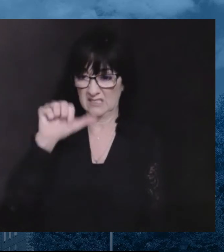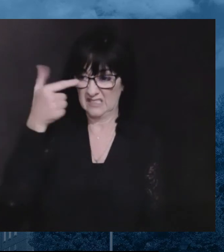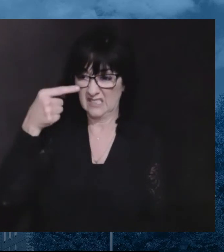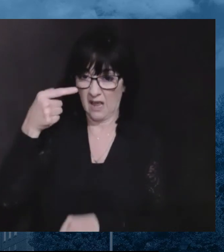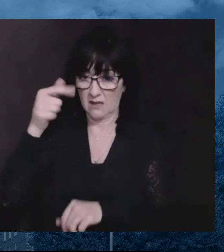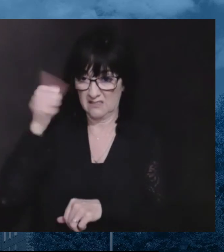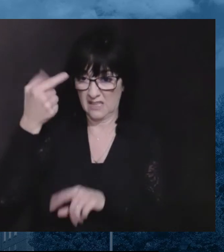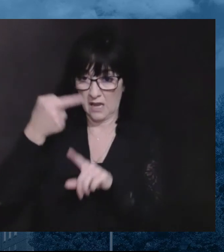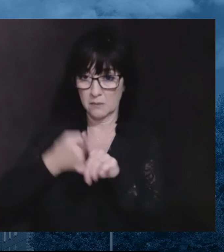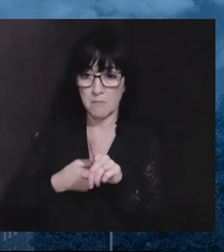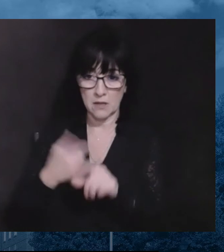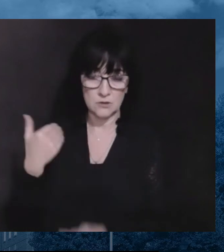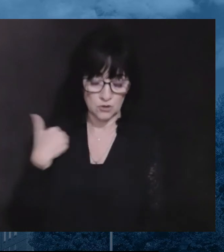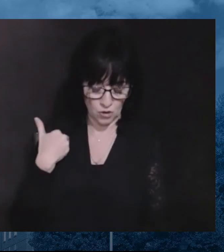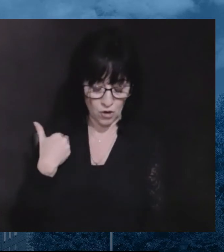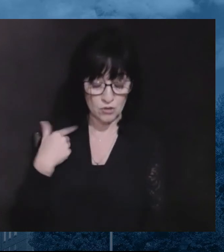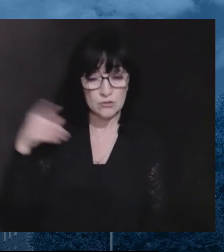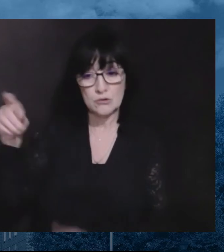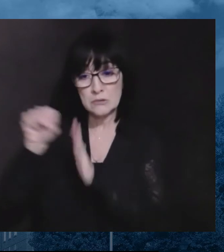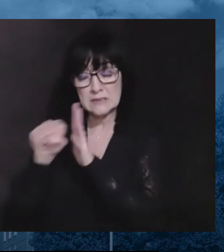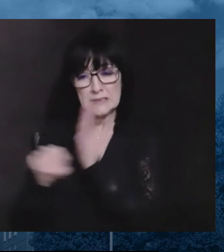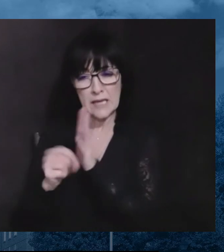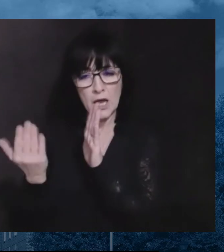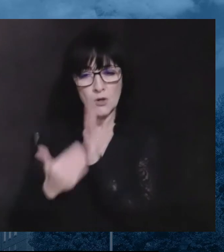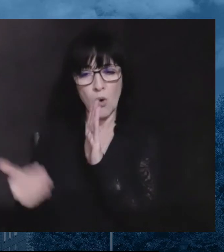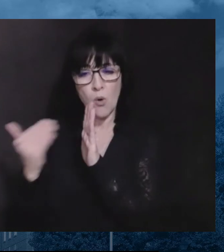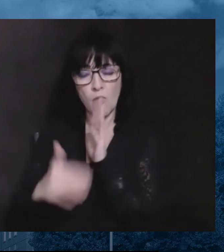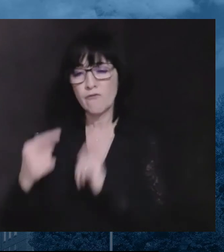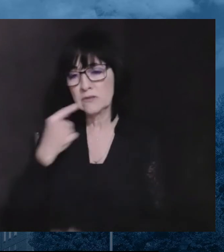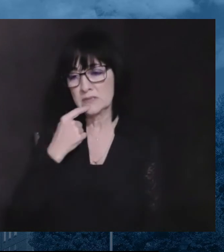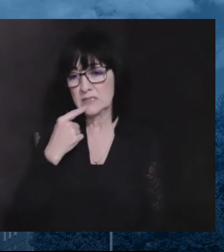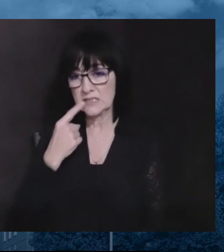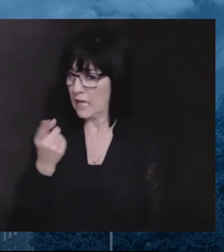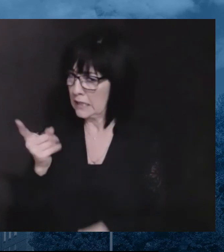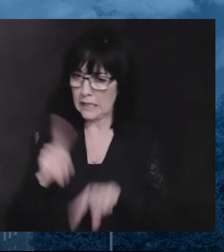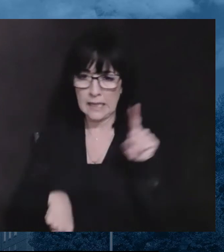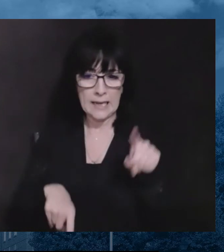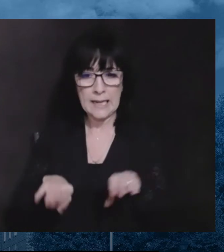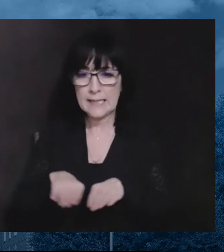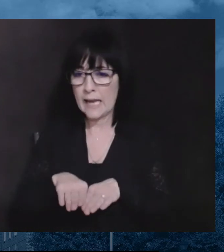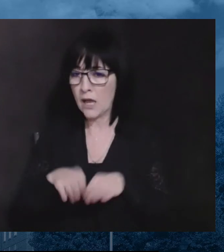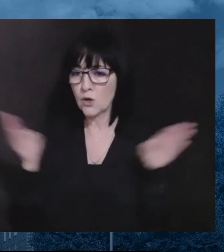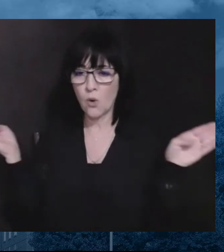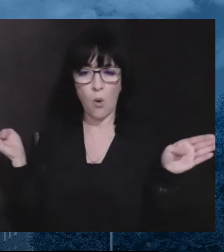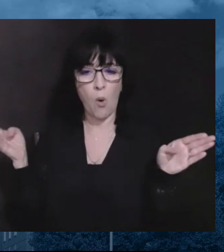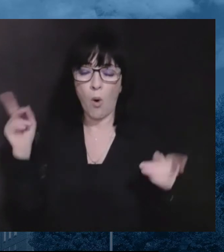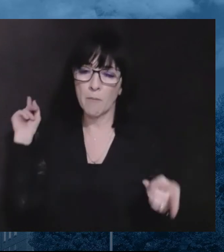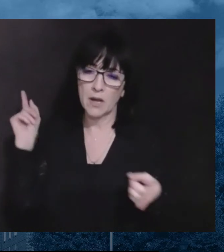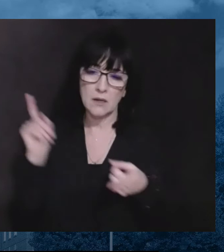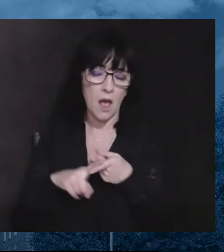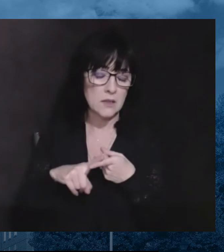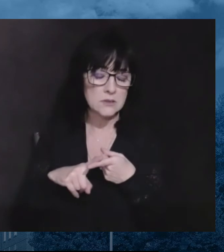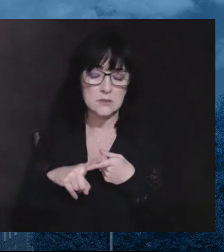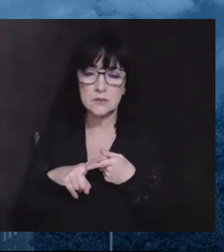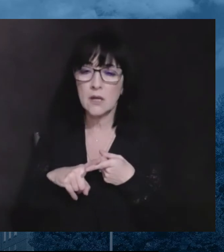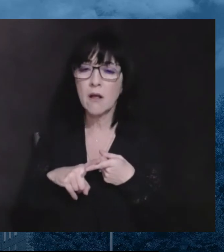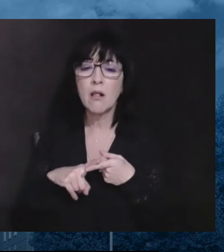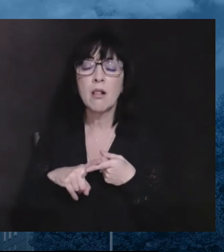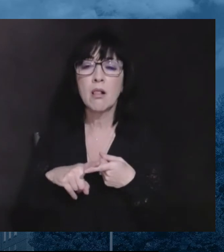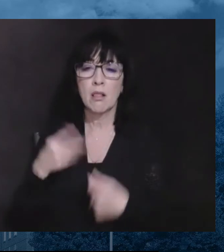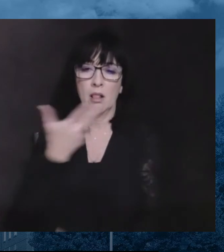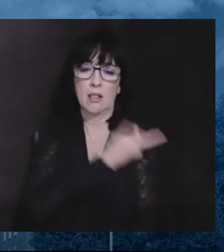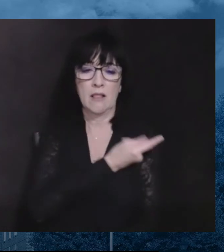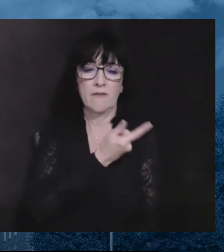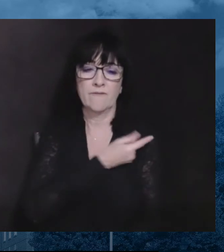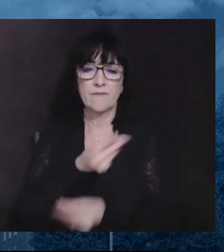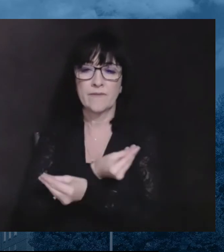until a vaccine is available. So why wasn't a full vaccine plan, from who gets it first to how it's administered, why wasn't